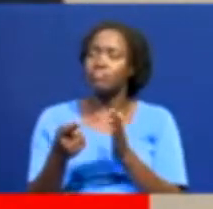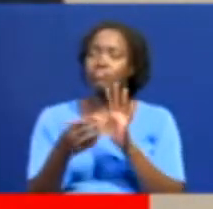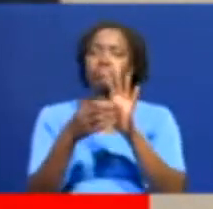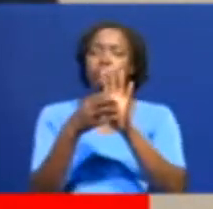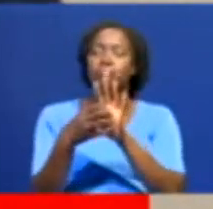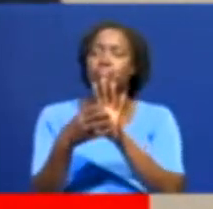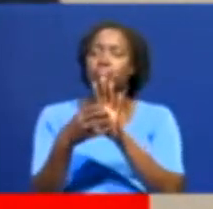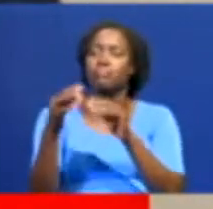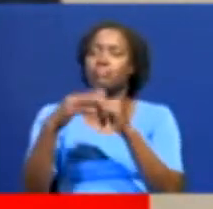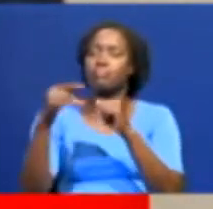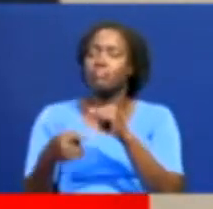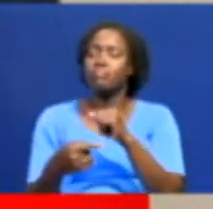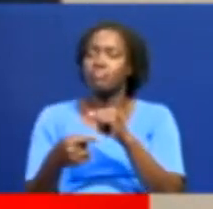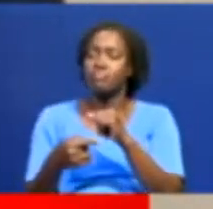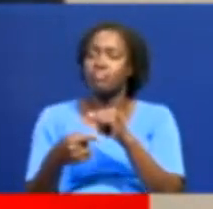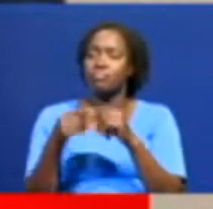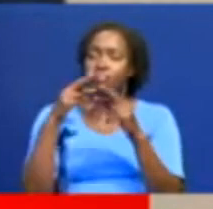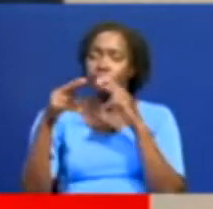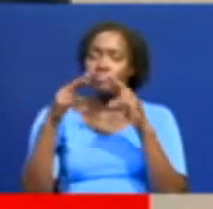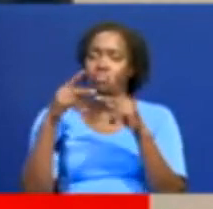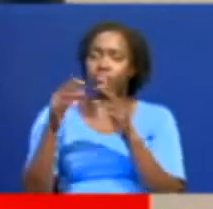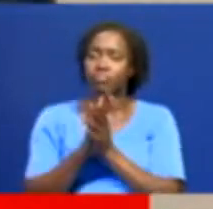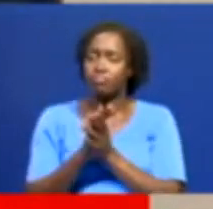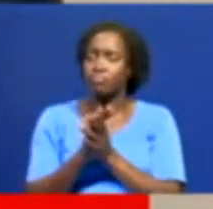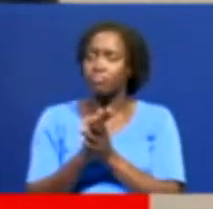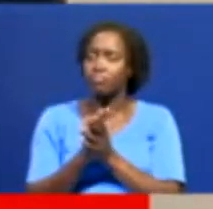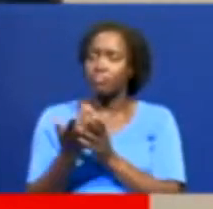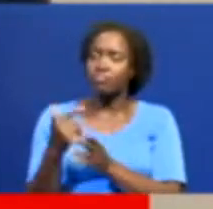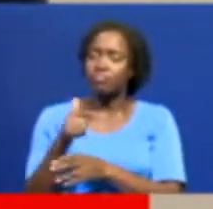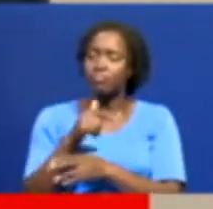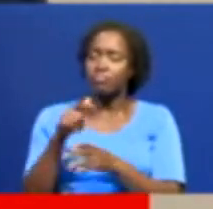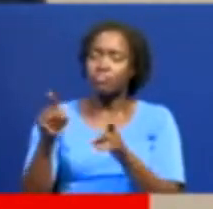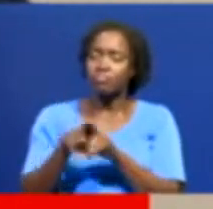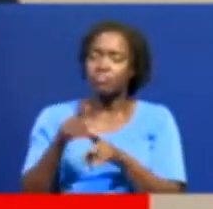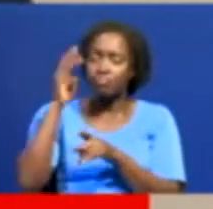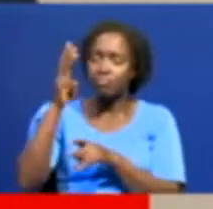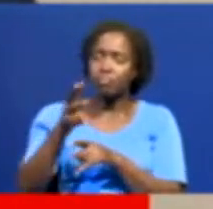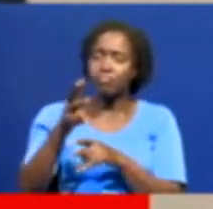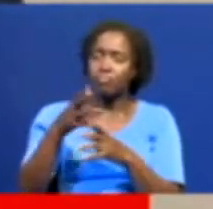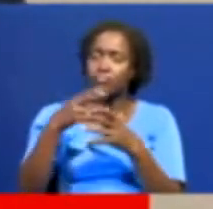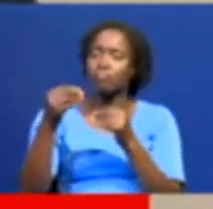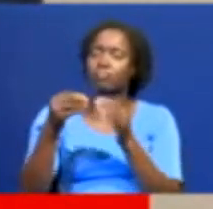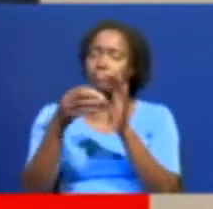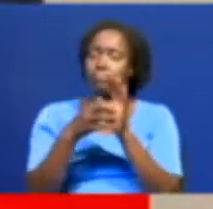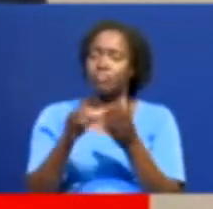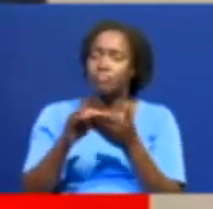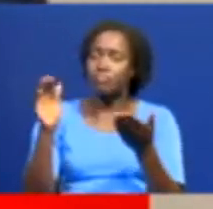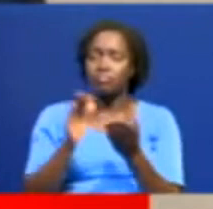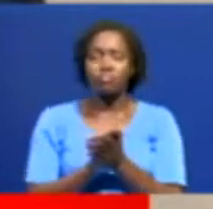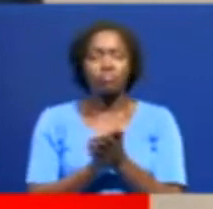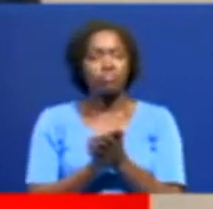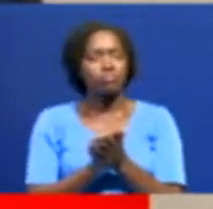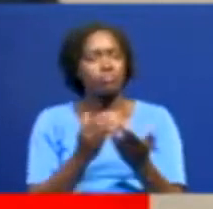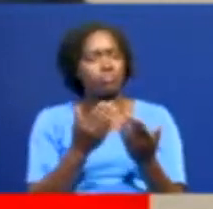for 8,000 hostels. So, and we will still going to advertise for more. Okay. Yes. The project